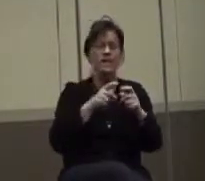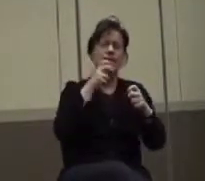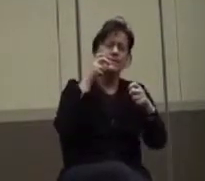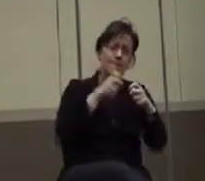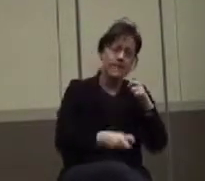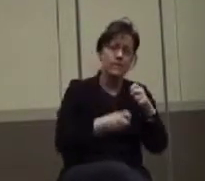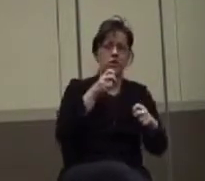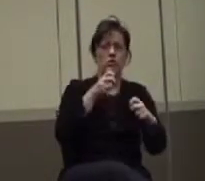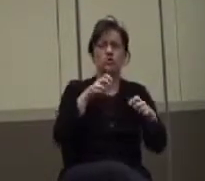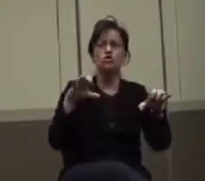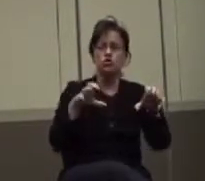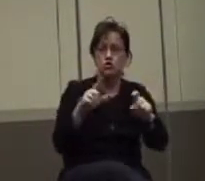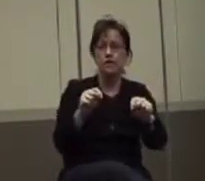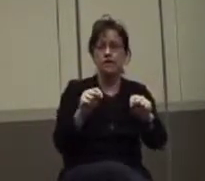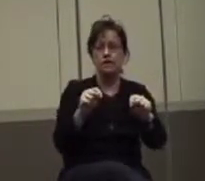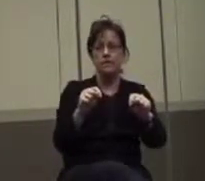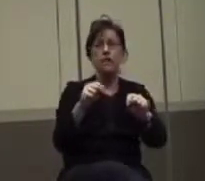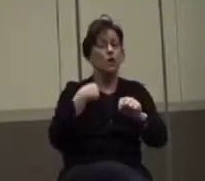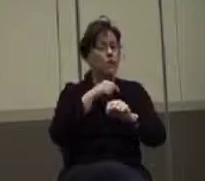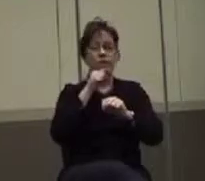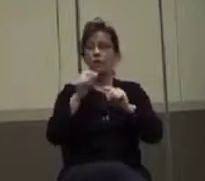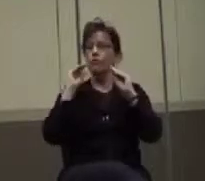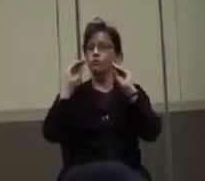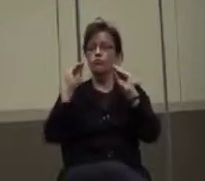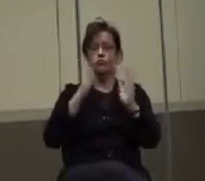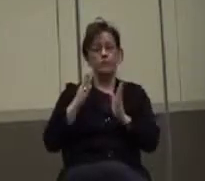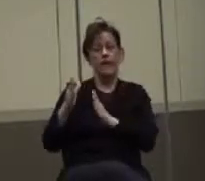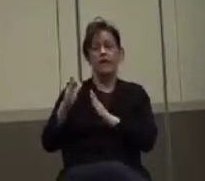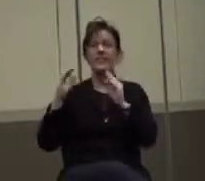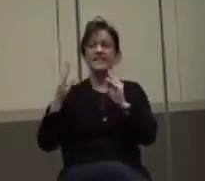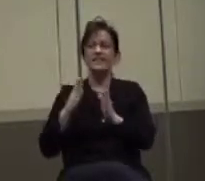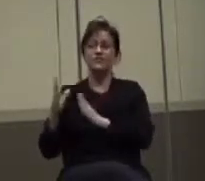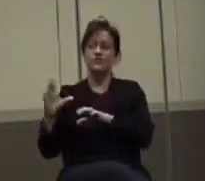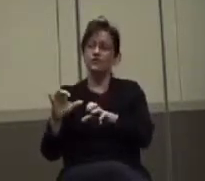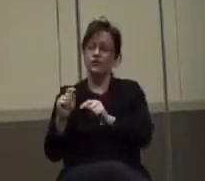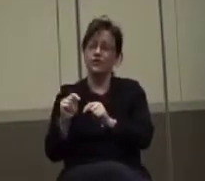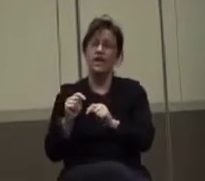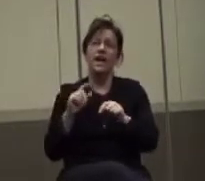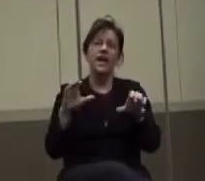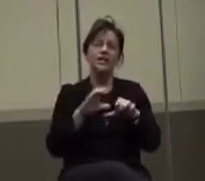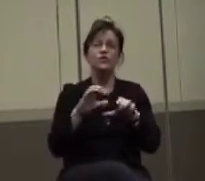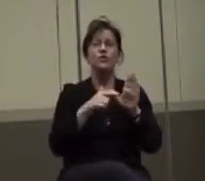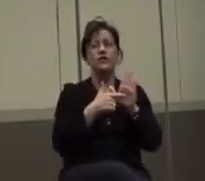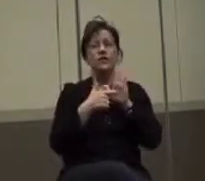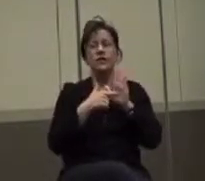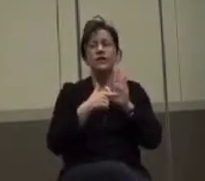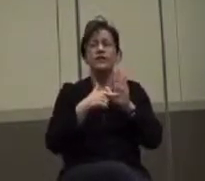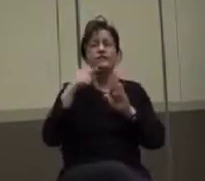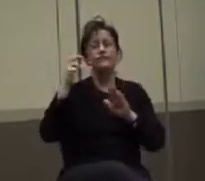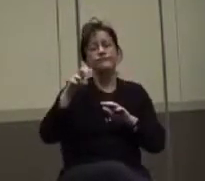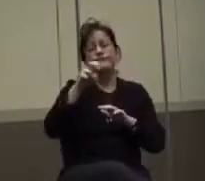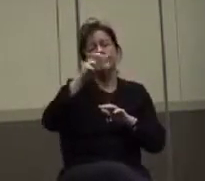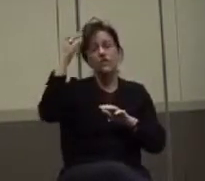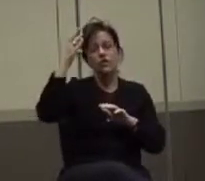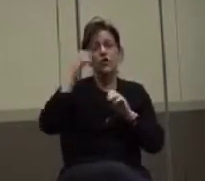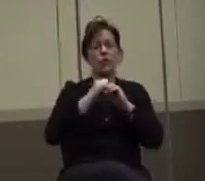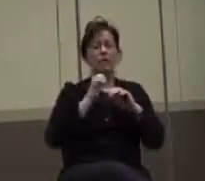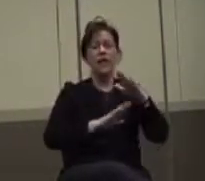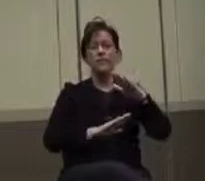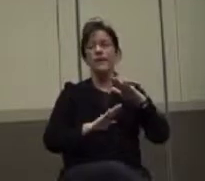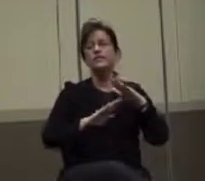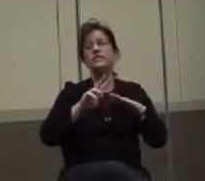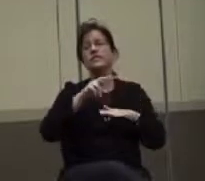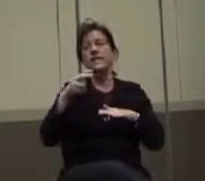this. I do a little dog and pony show with our elementary and secondary ed teachers, which is our